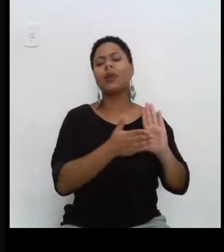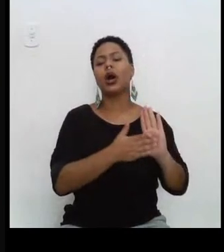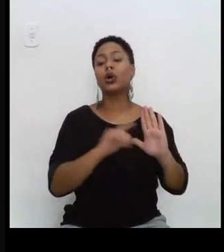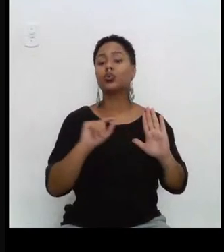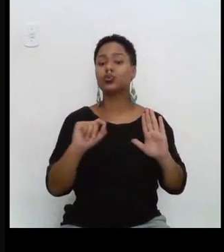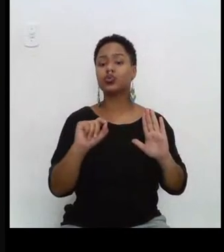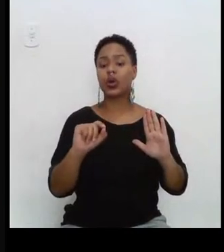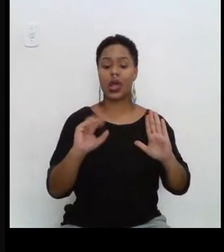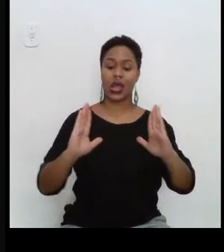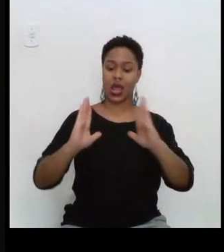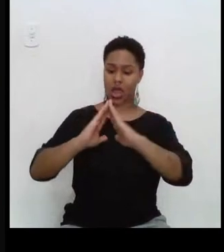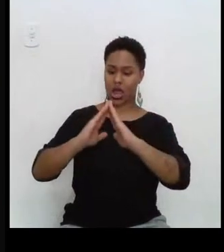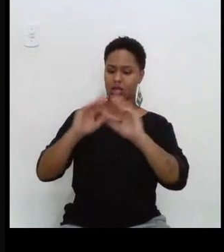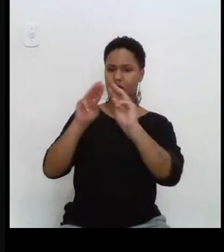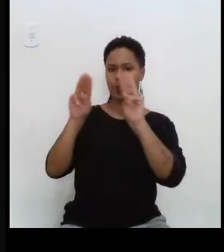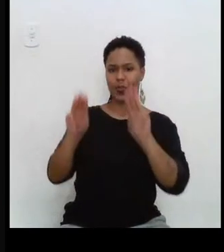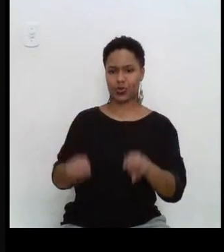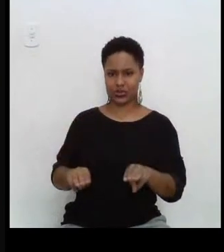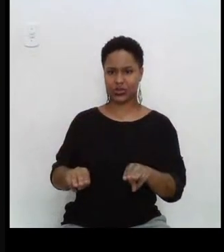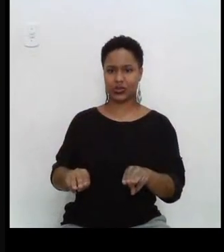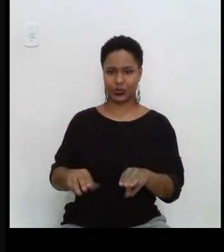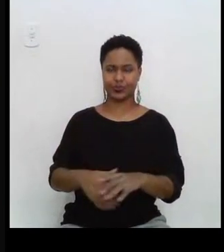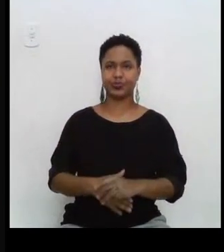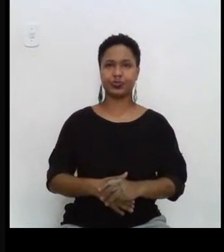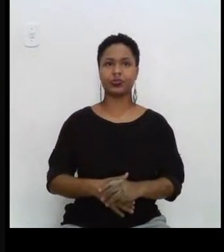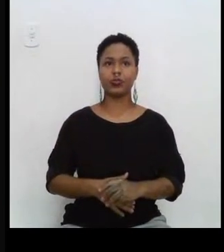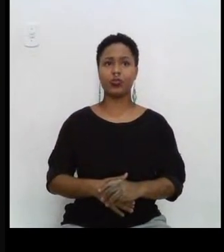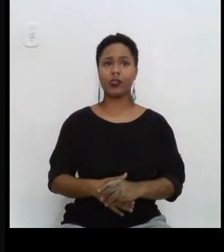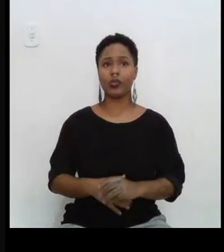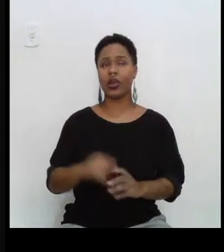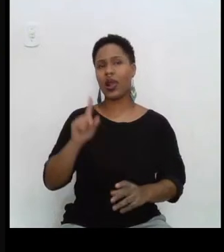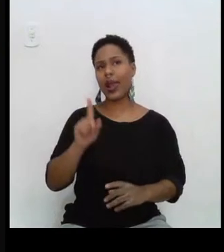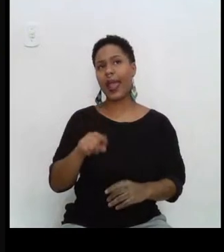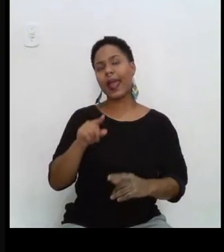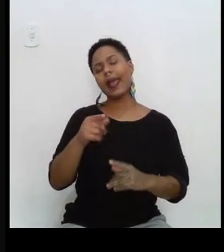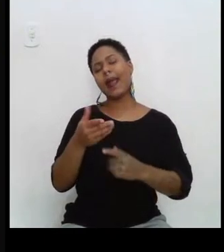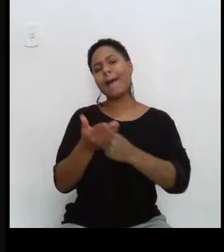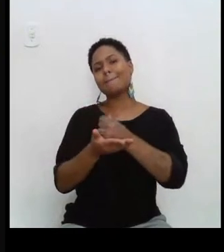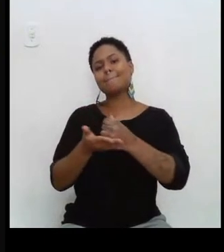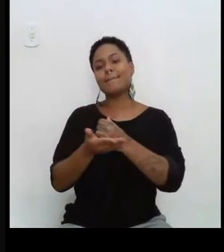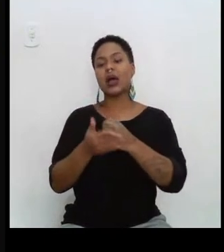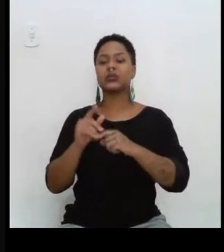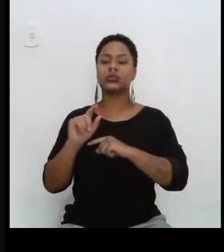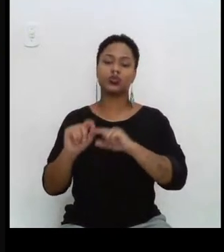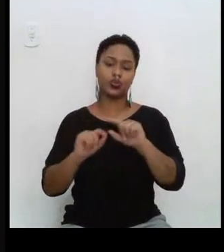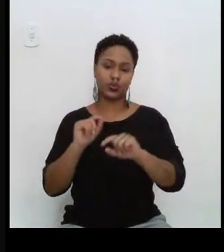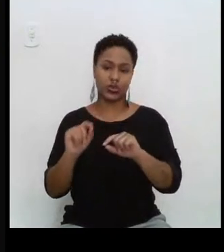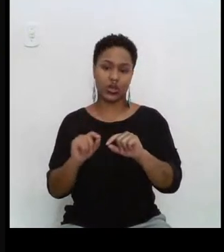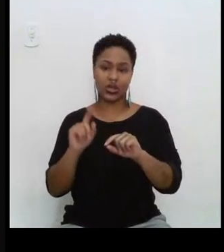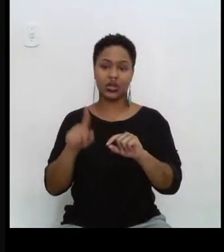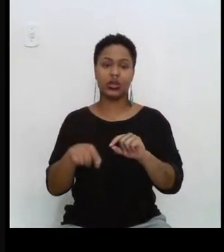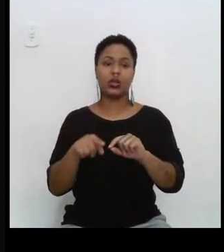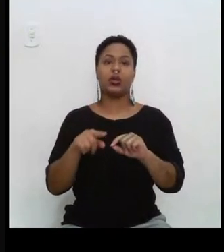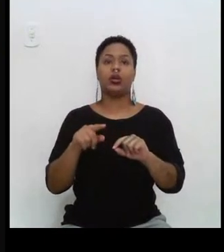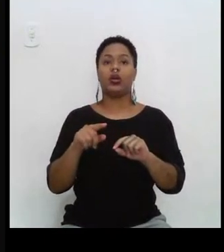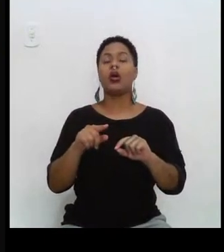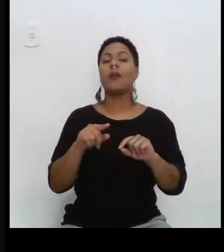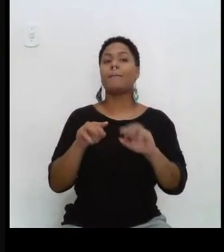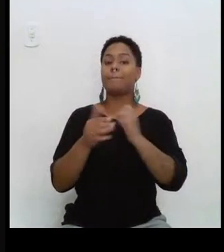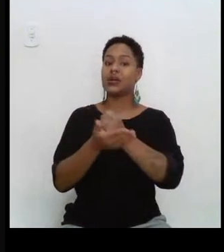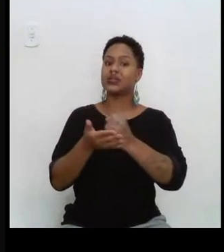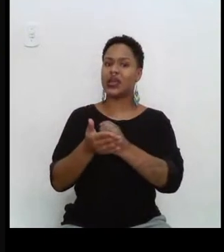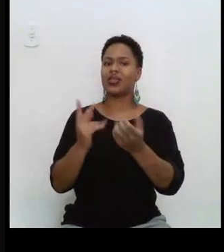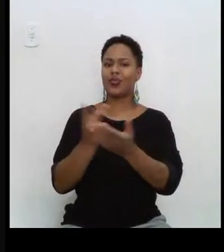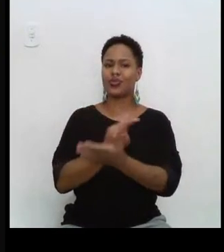on and on Top to play in Cairo Big love this